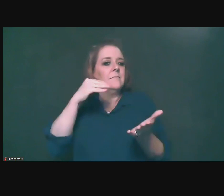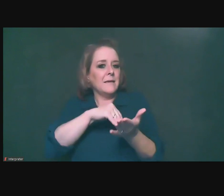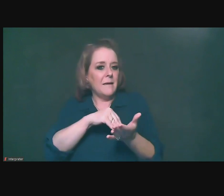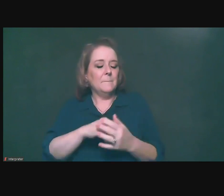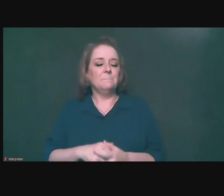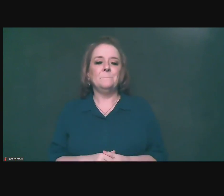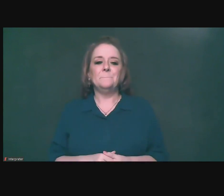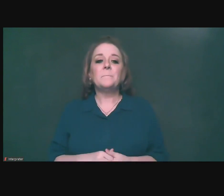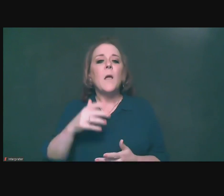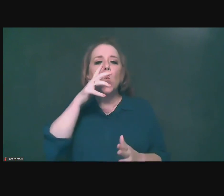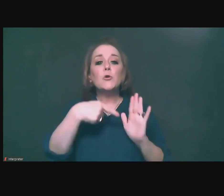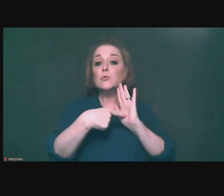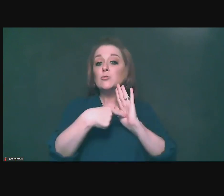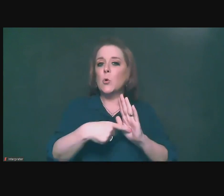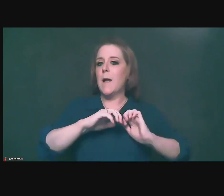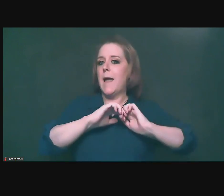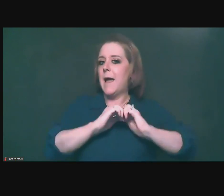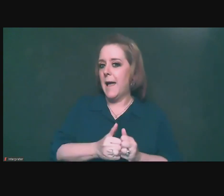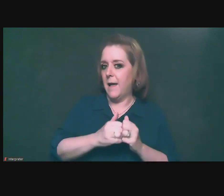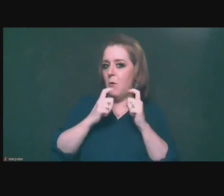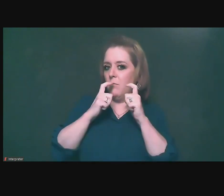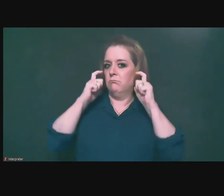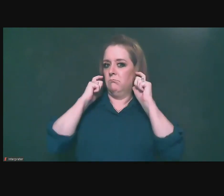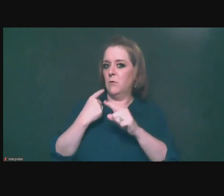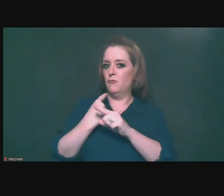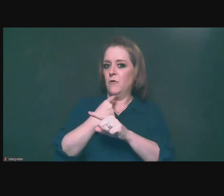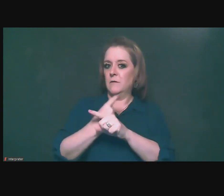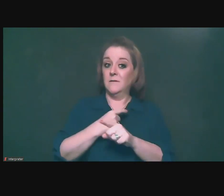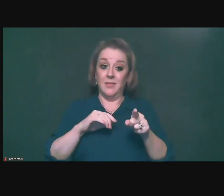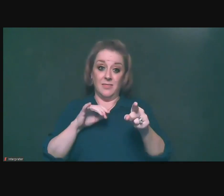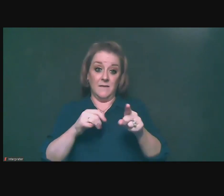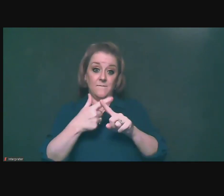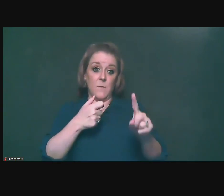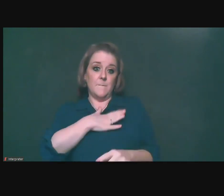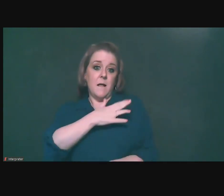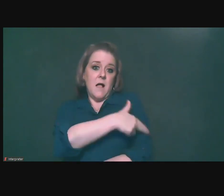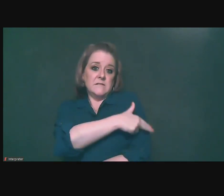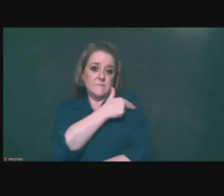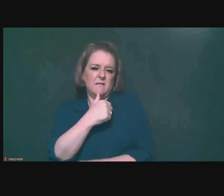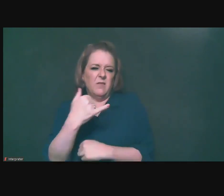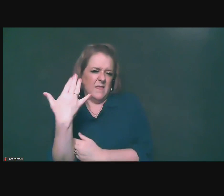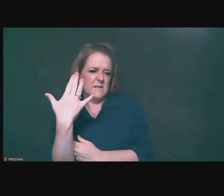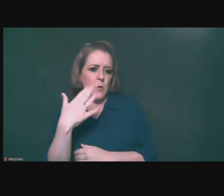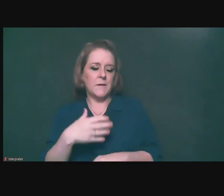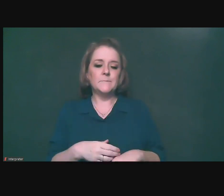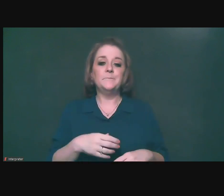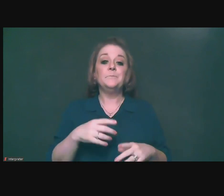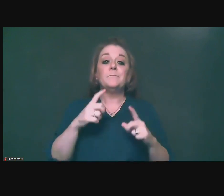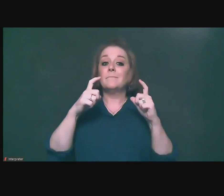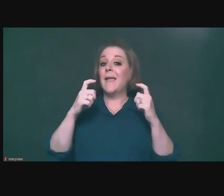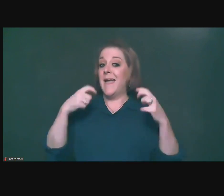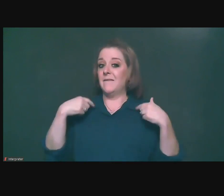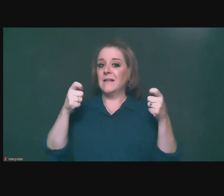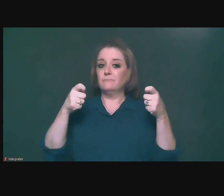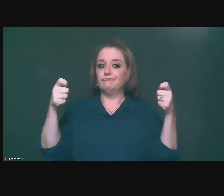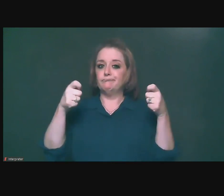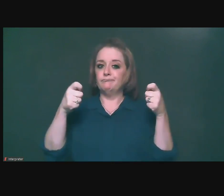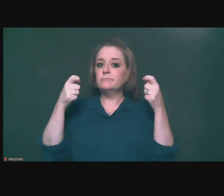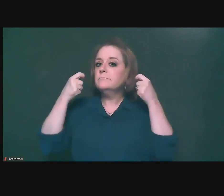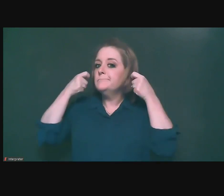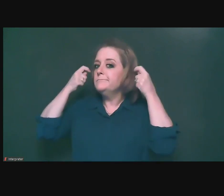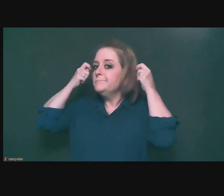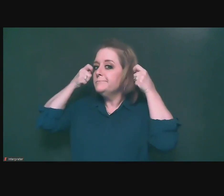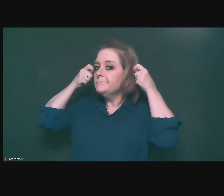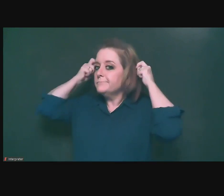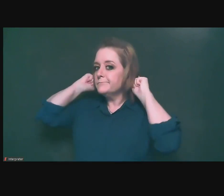you how to wear a mask. This is the one I picked up at the hospital this morning before I made rounds. It has elastic, stretchy things that